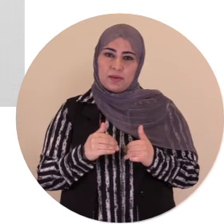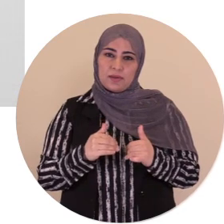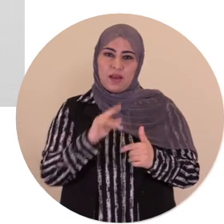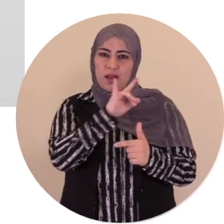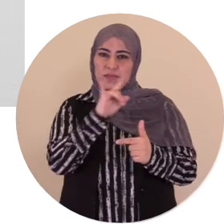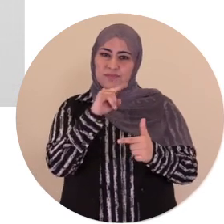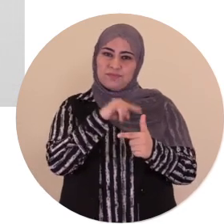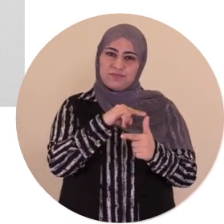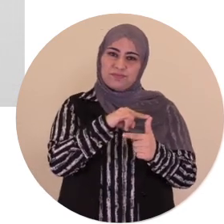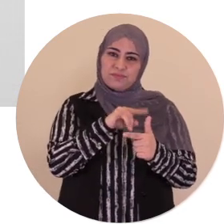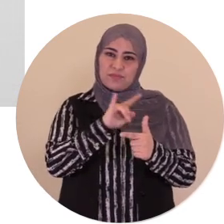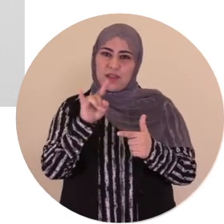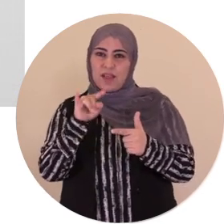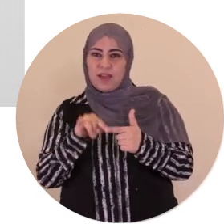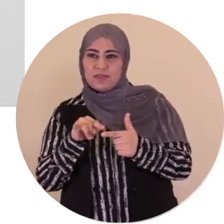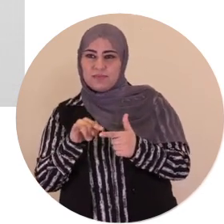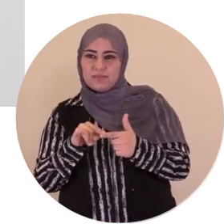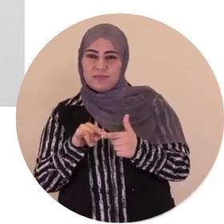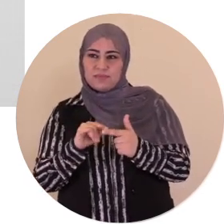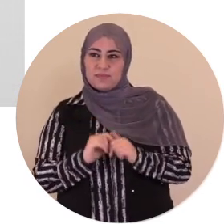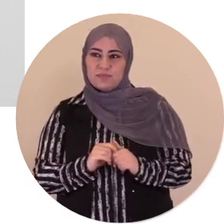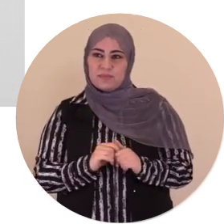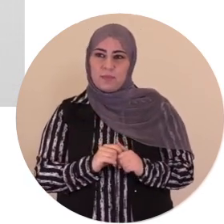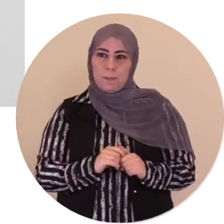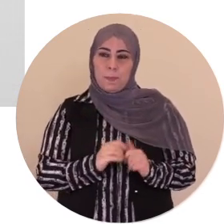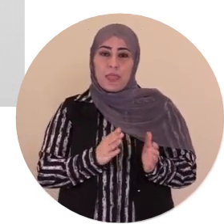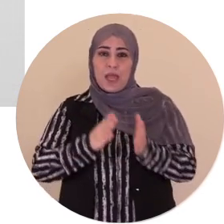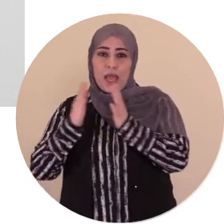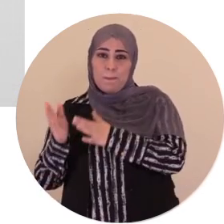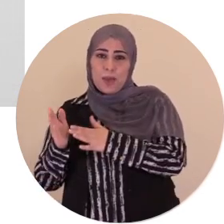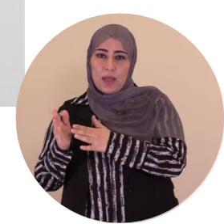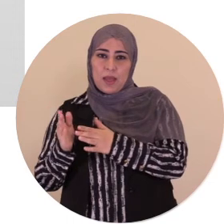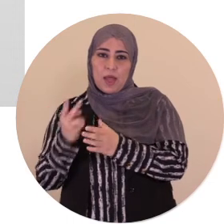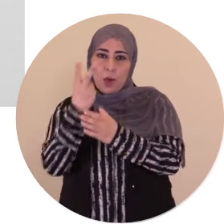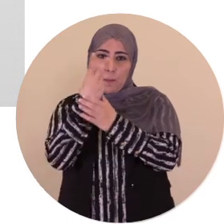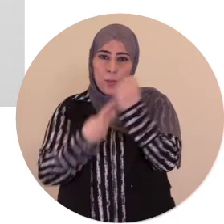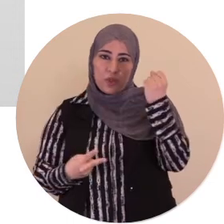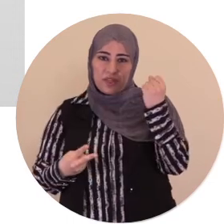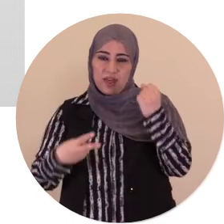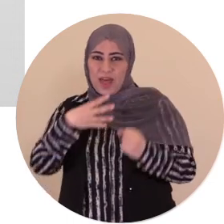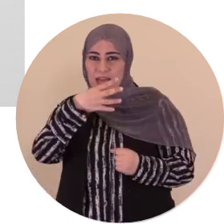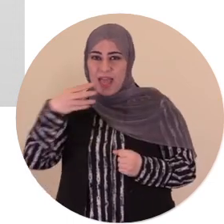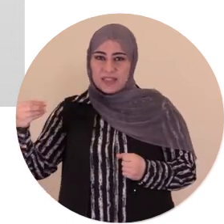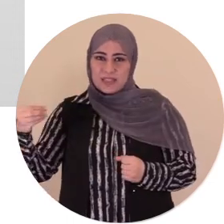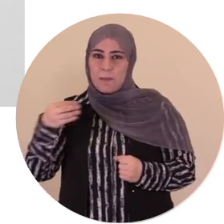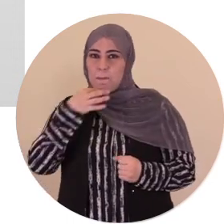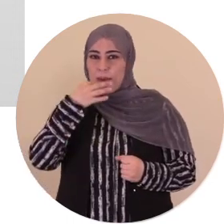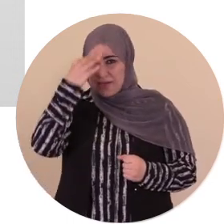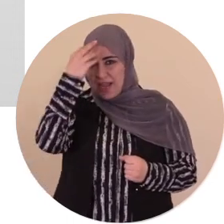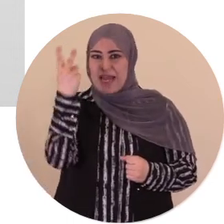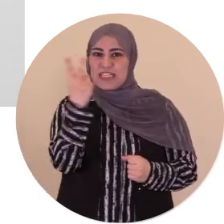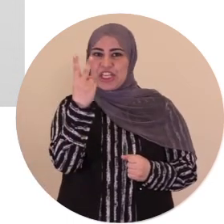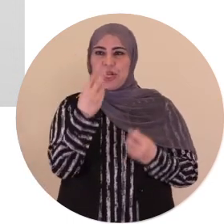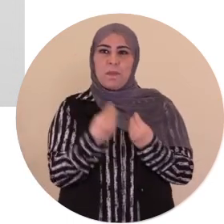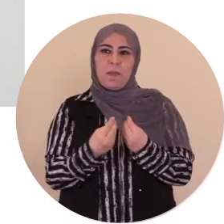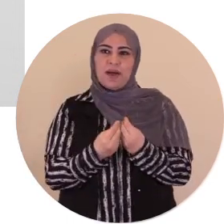this nor that. We're joining two negative sentences. However, both and means one and the